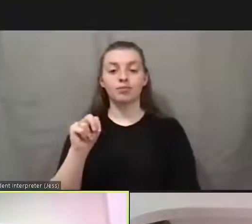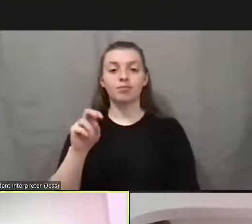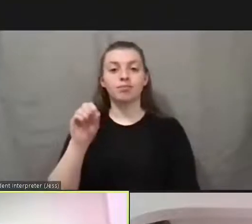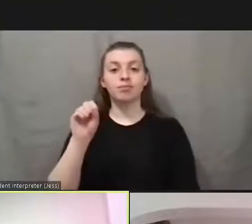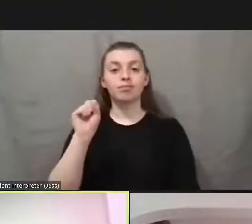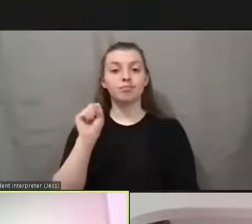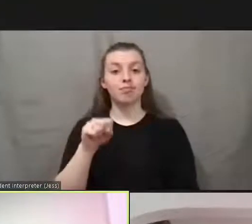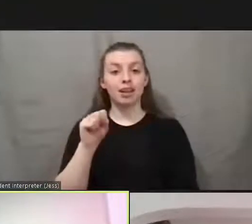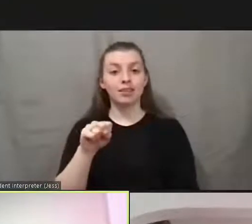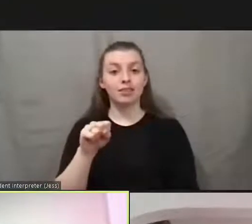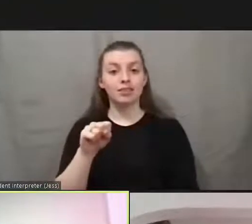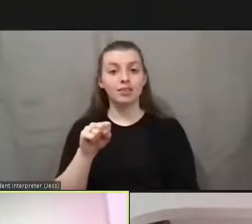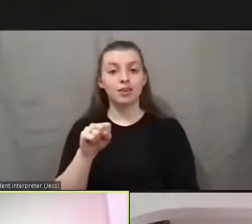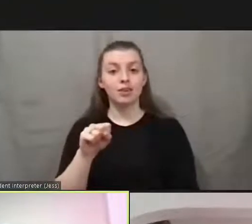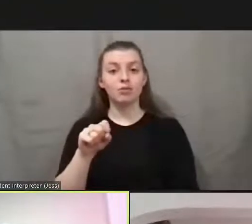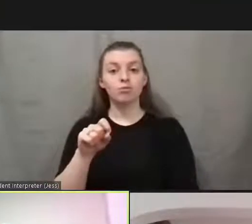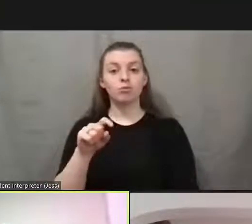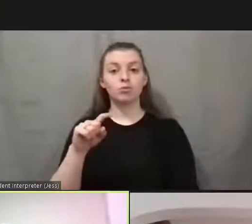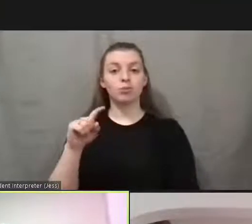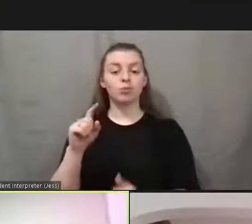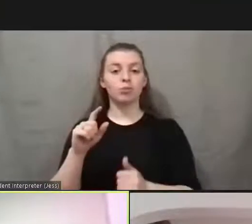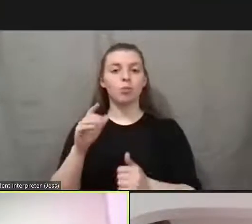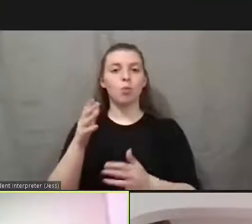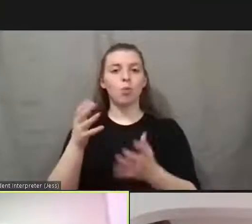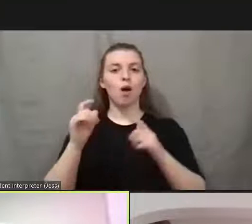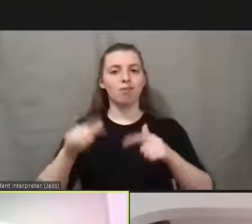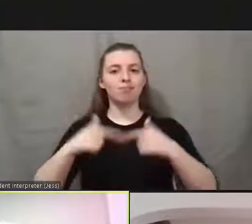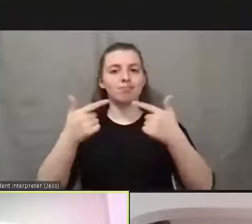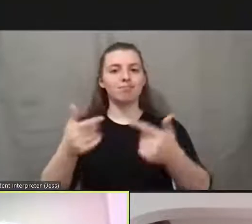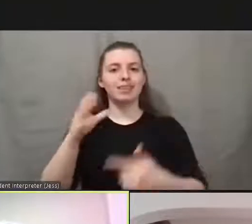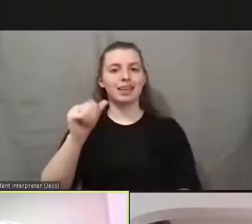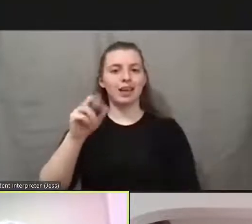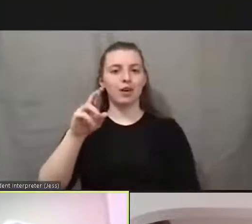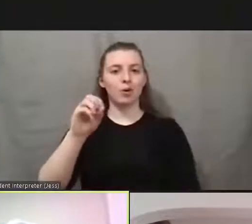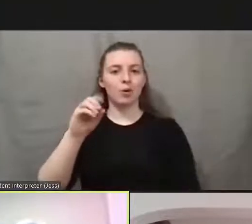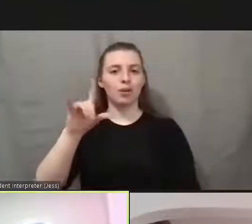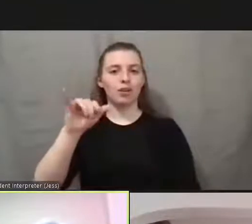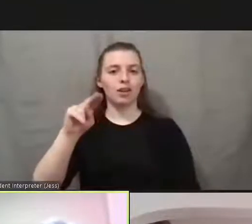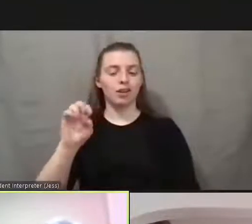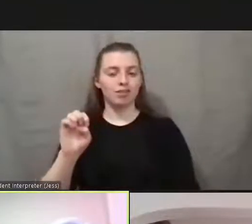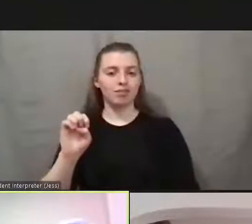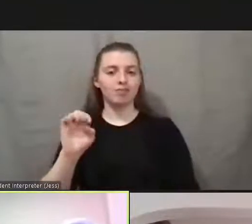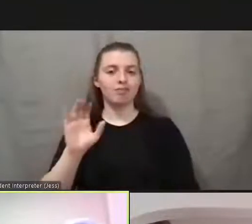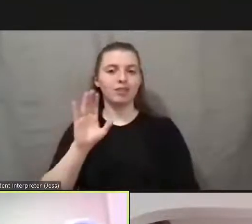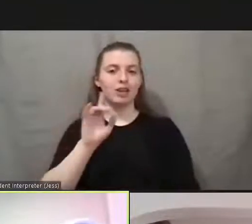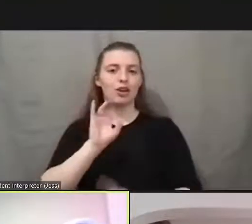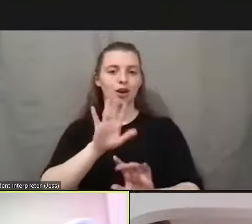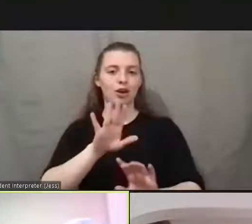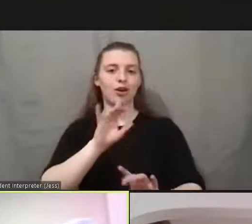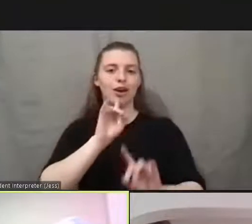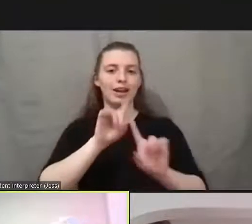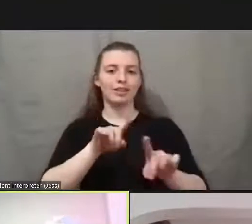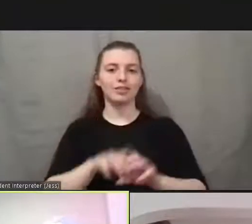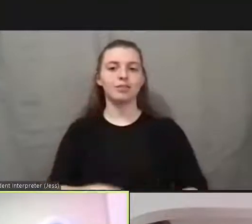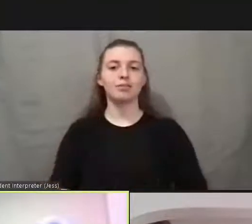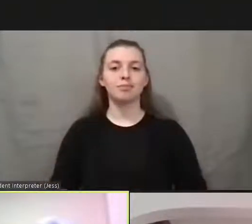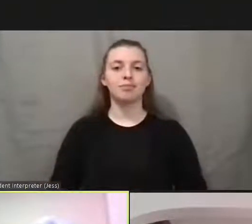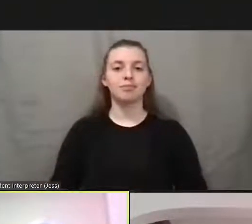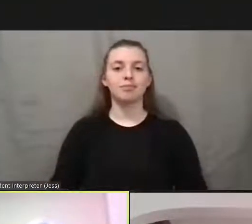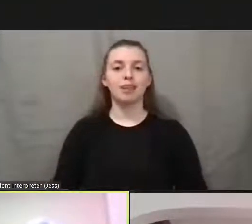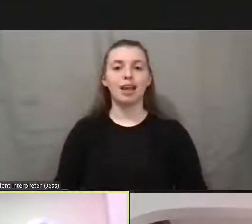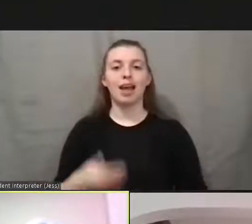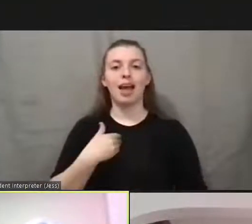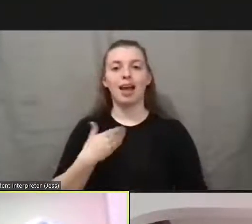First of all, we're going to pass that question over to Carolyn because she's our lead on built environment, but it just showed Jerry Post, the